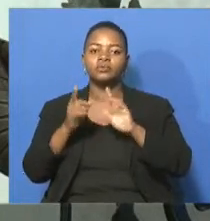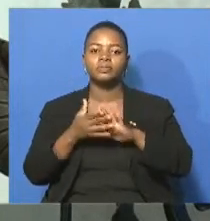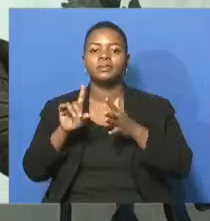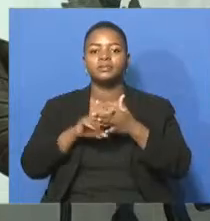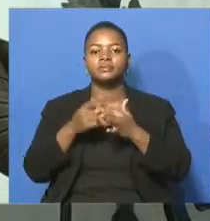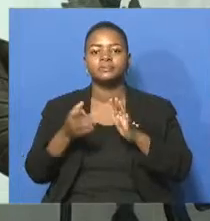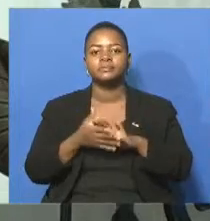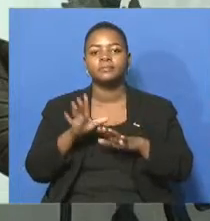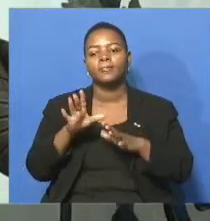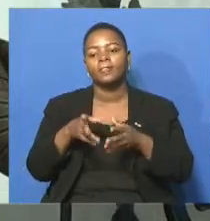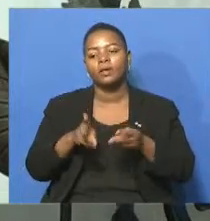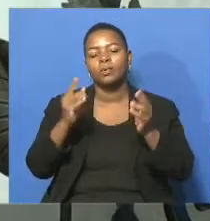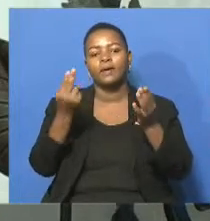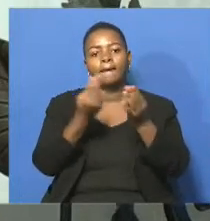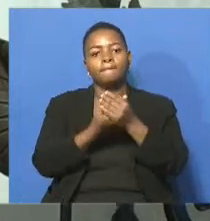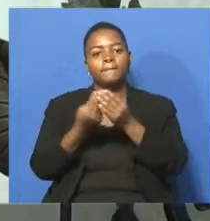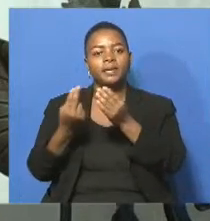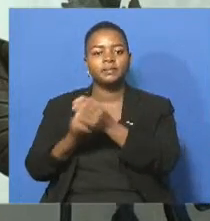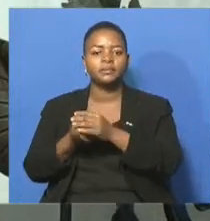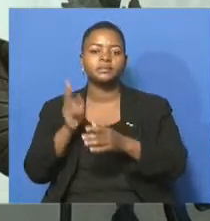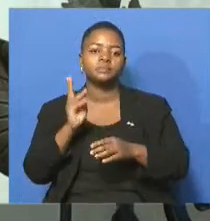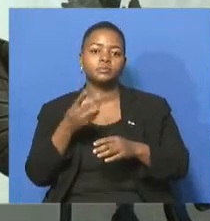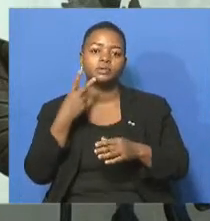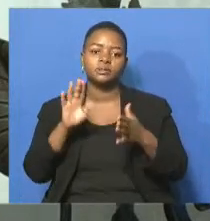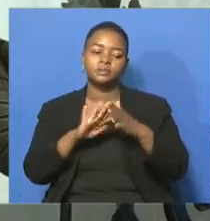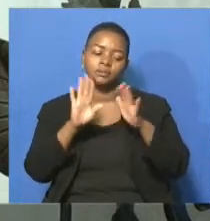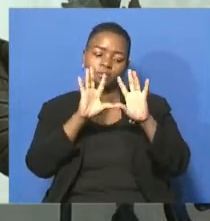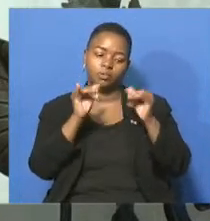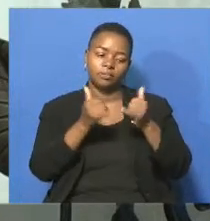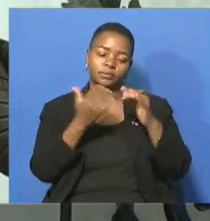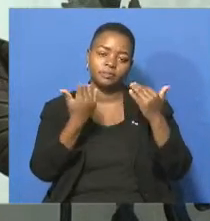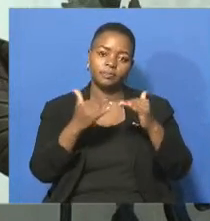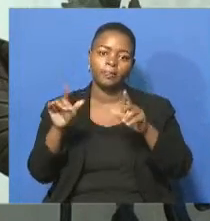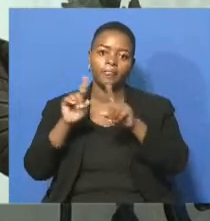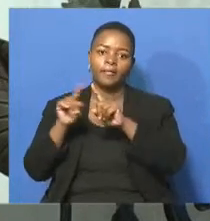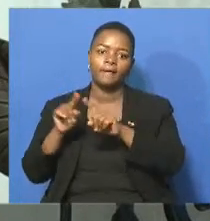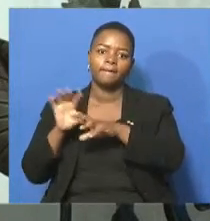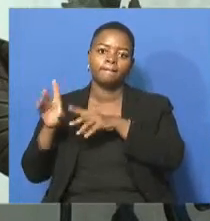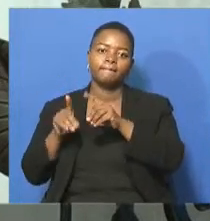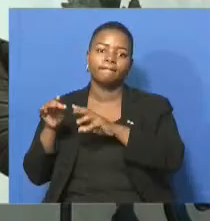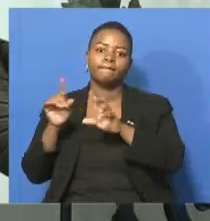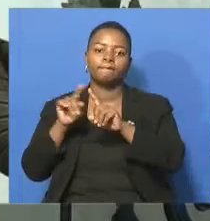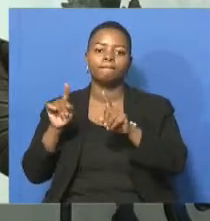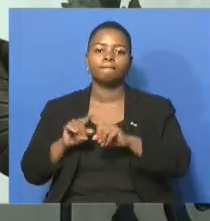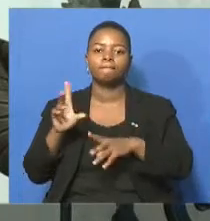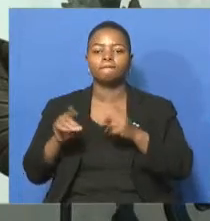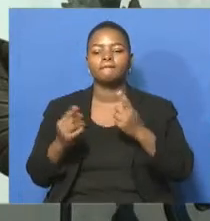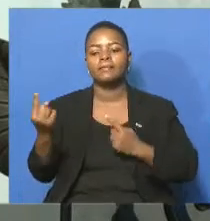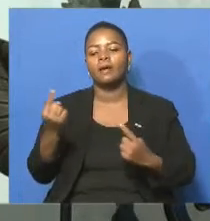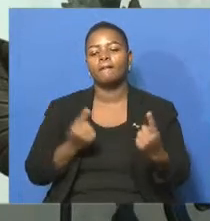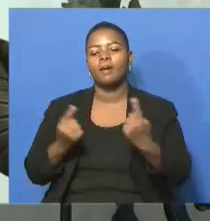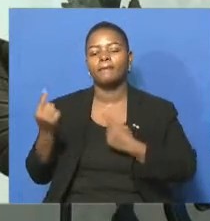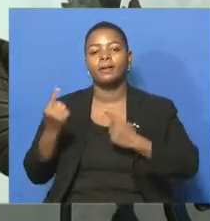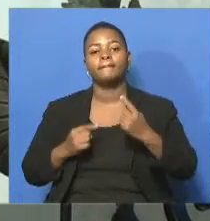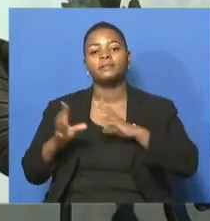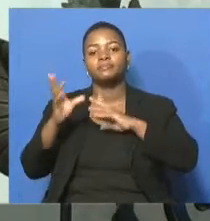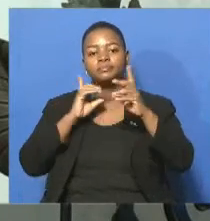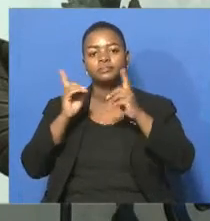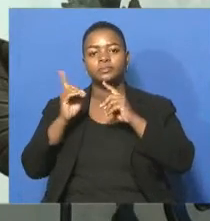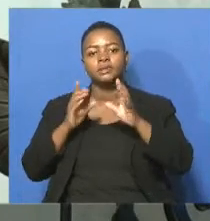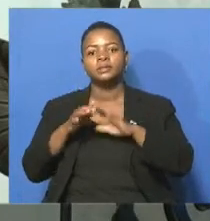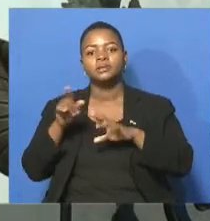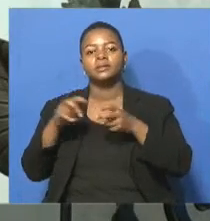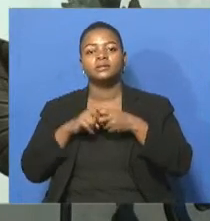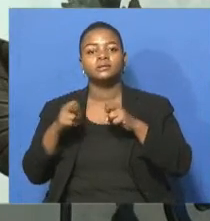Establishing strategic partnerships at a community level, from all walks of life coming in in